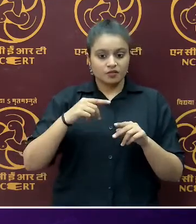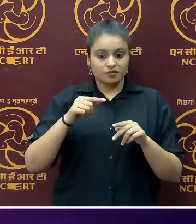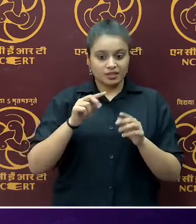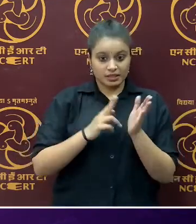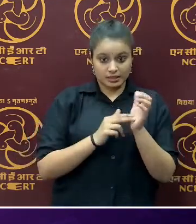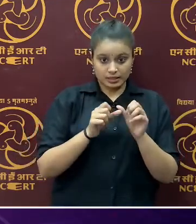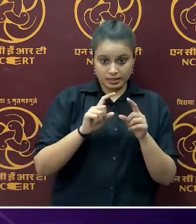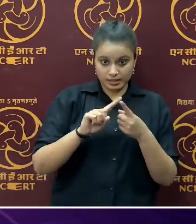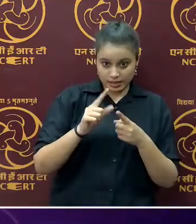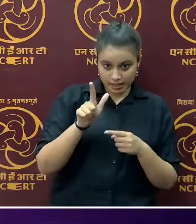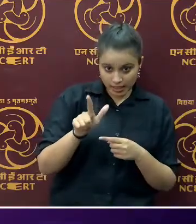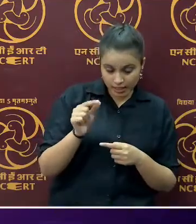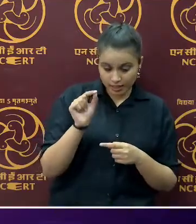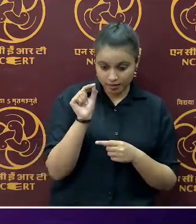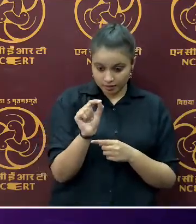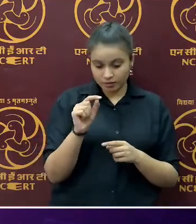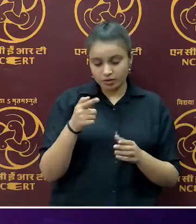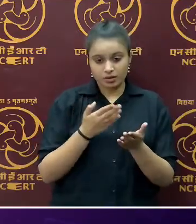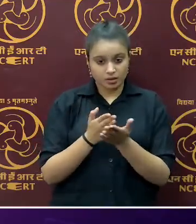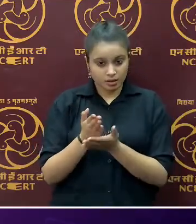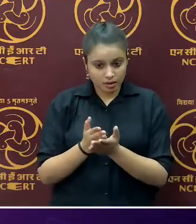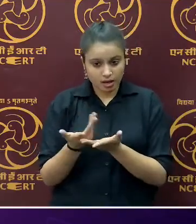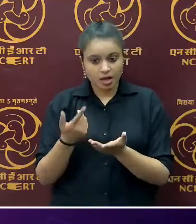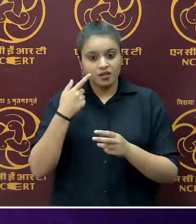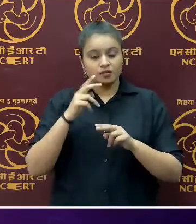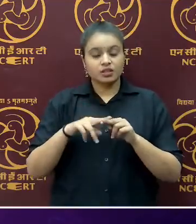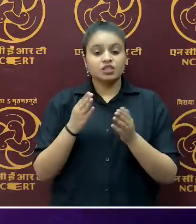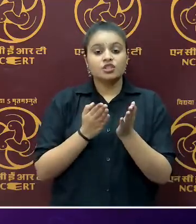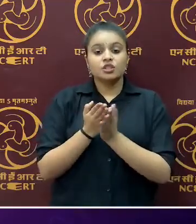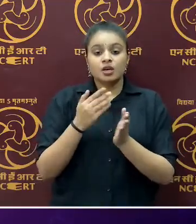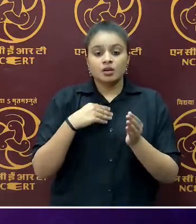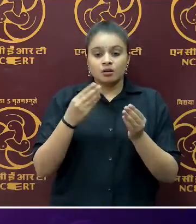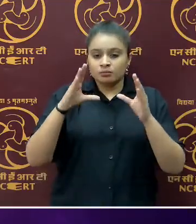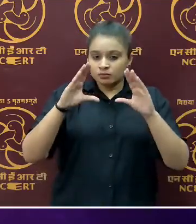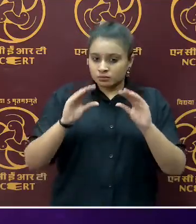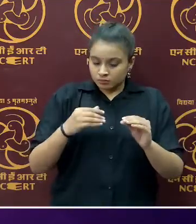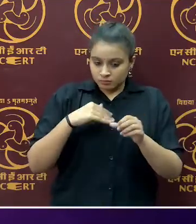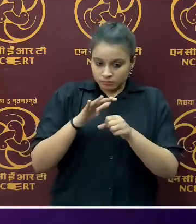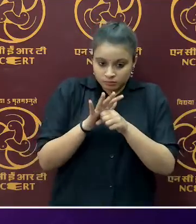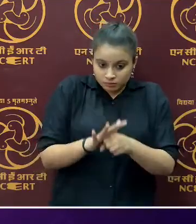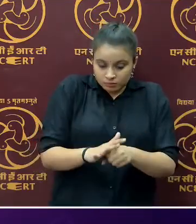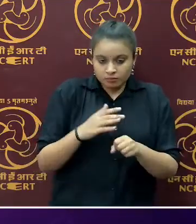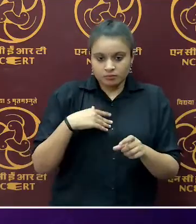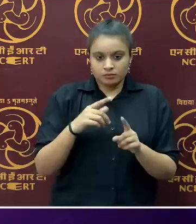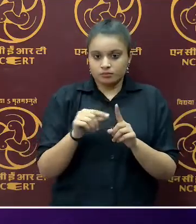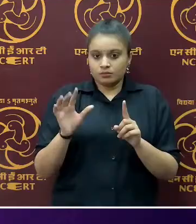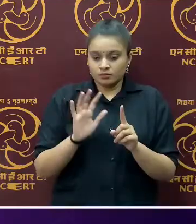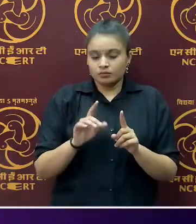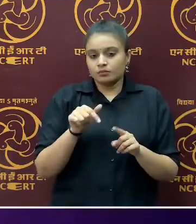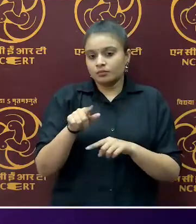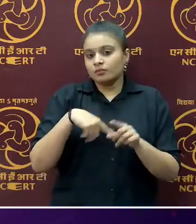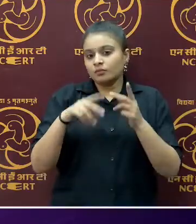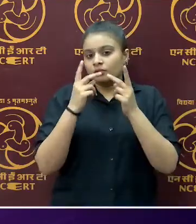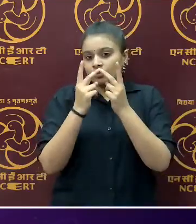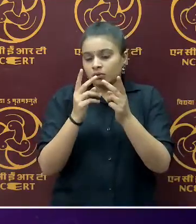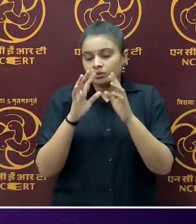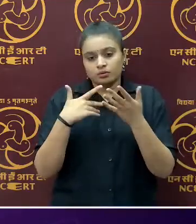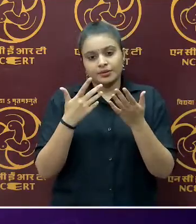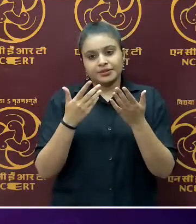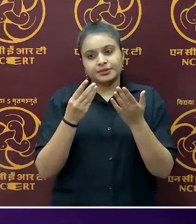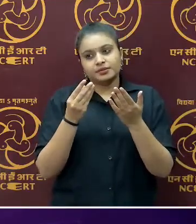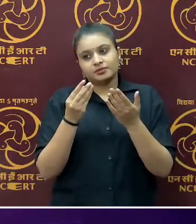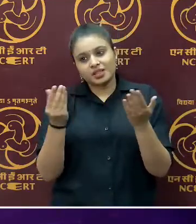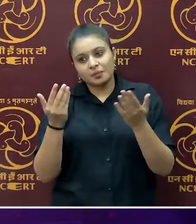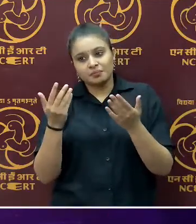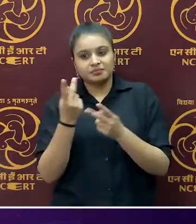nail, whether it's the knife, because on the sharper side, less pressure exerted and the work gets done. Yes. We have seen often in